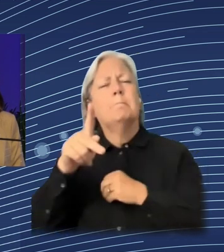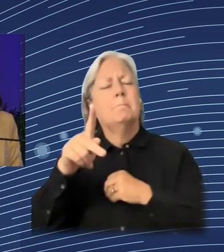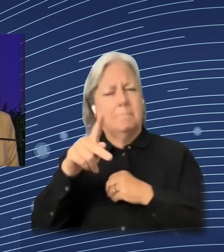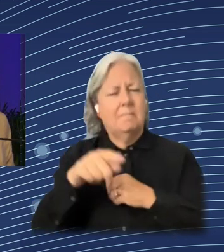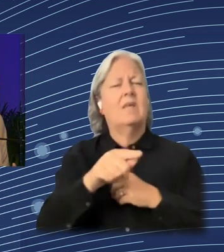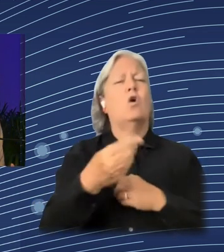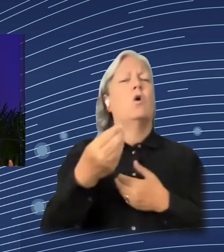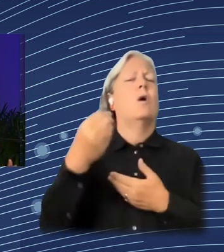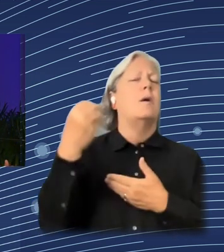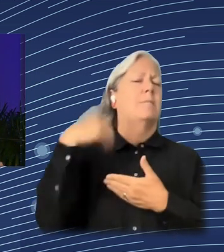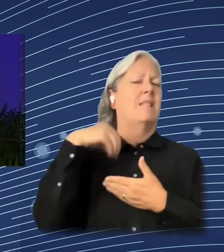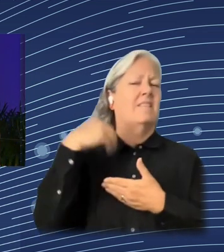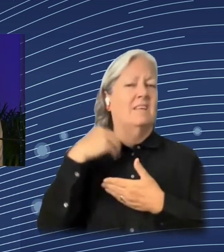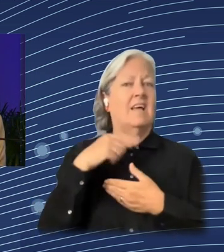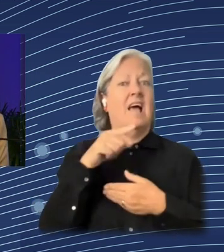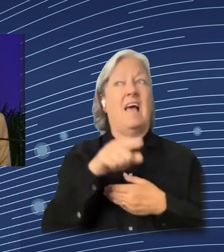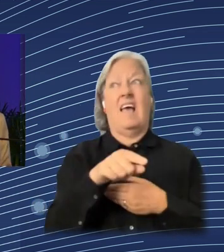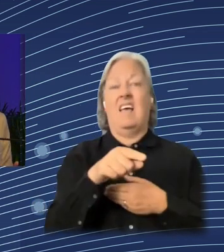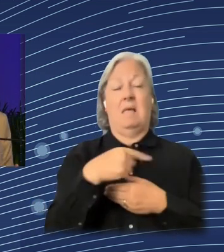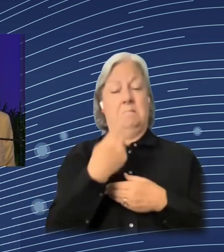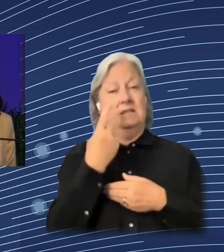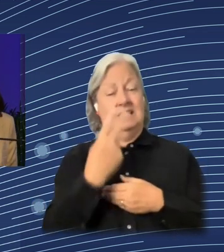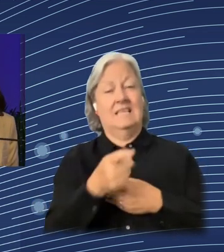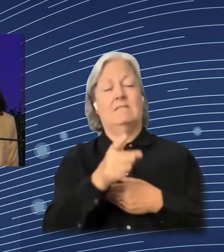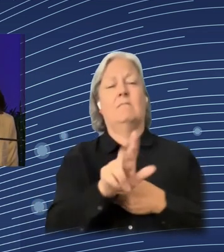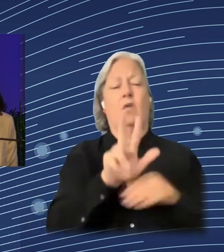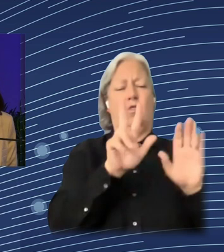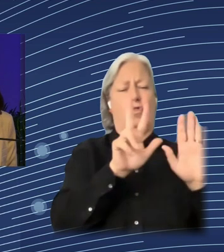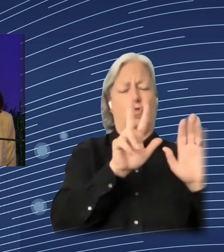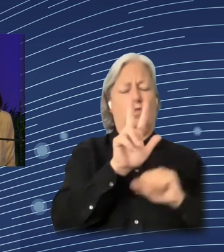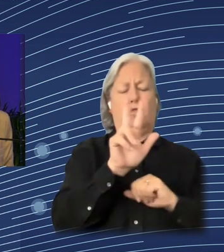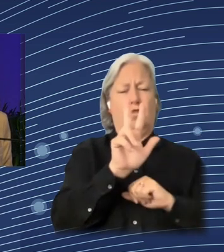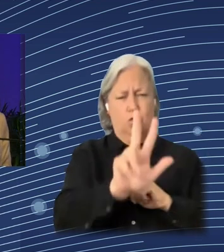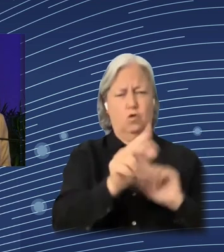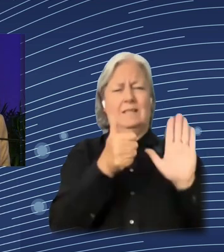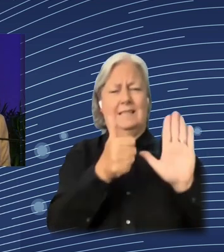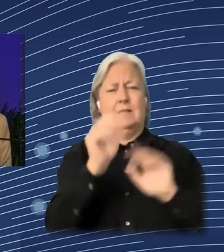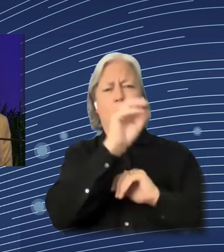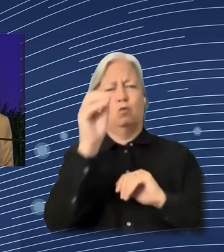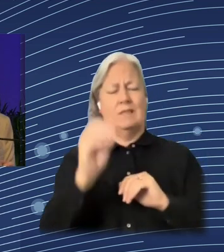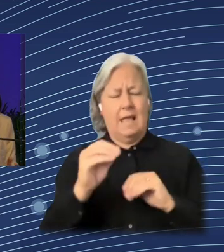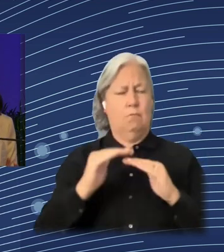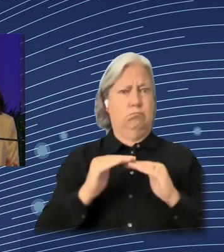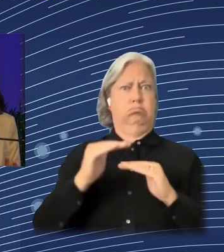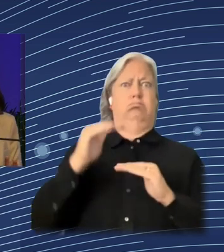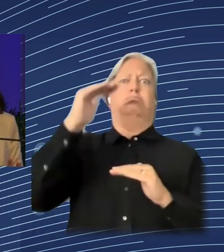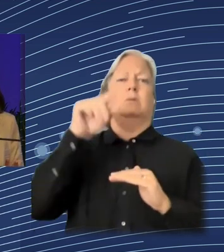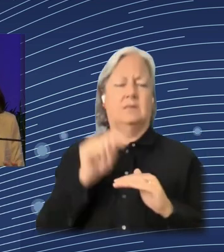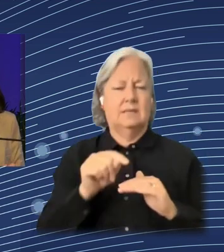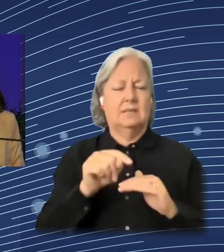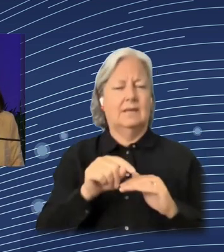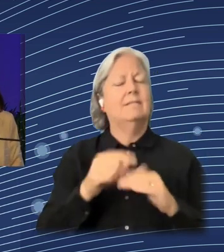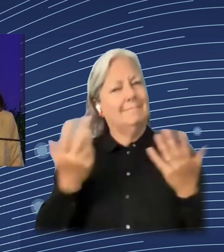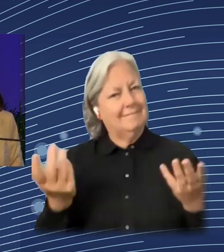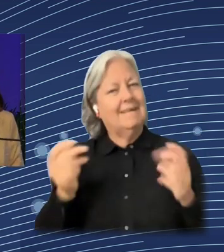136% in 1 year. So it shows how AI can really give a boost to services